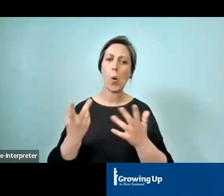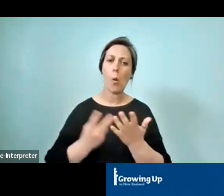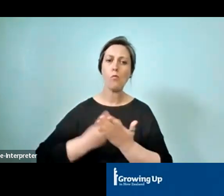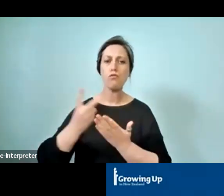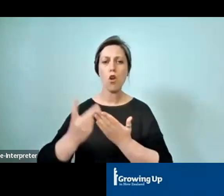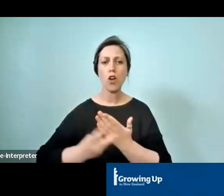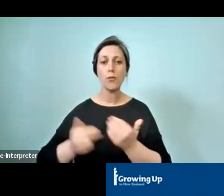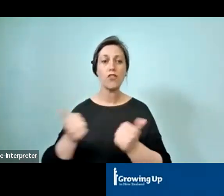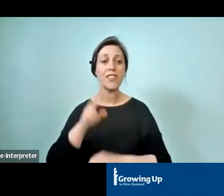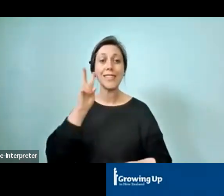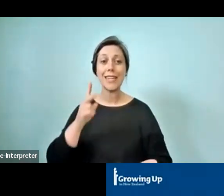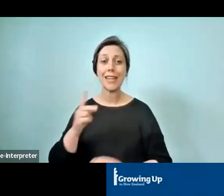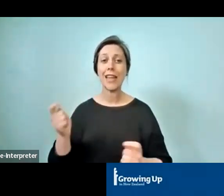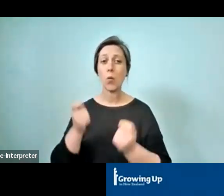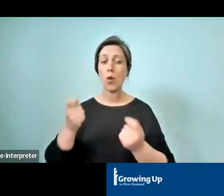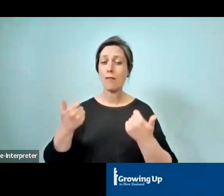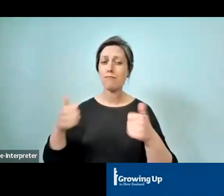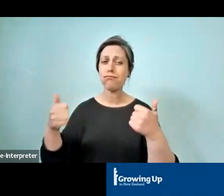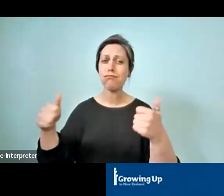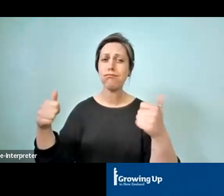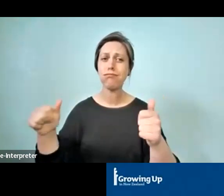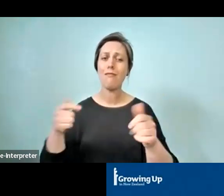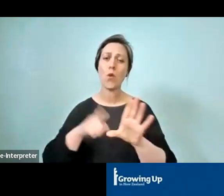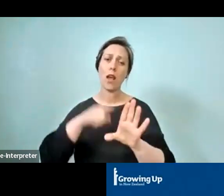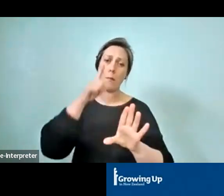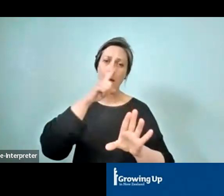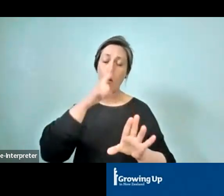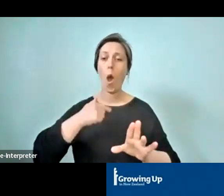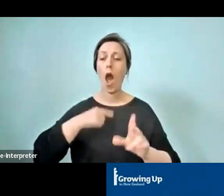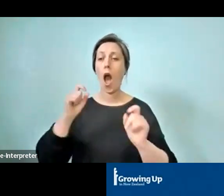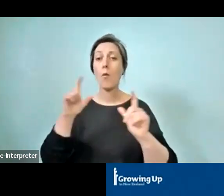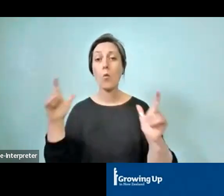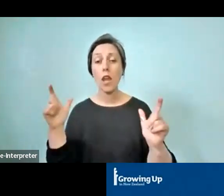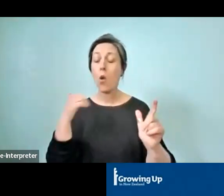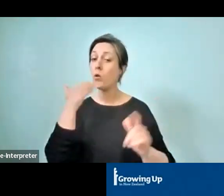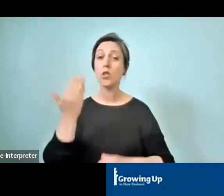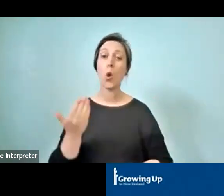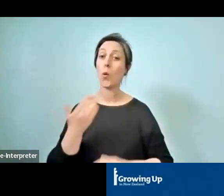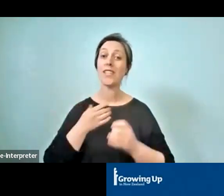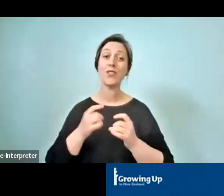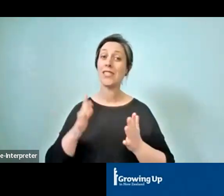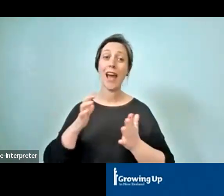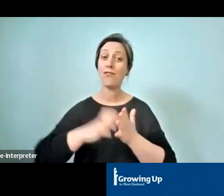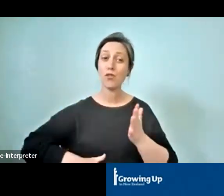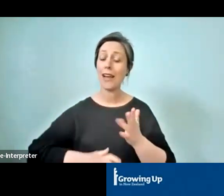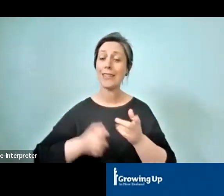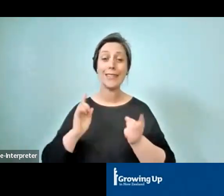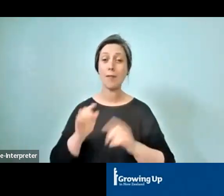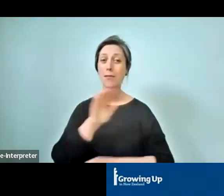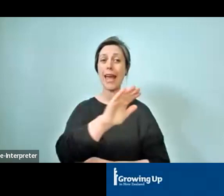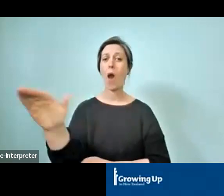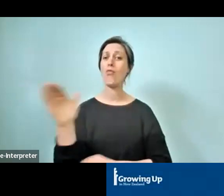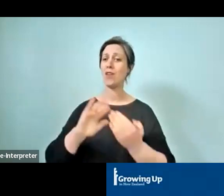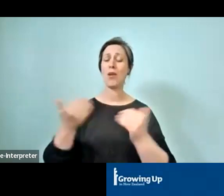programs that you see working really well for young people, because again, I'm mindful that we don't always have to start from scratch. There's probably examples out